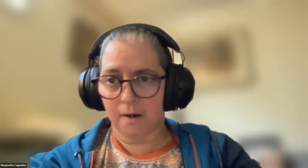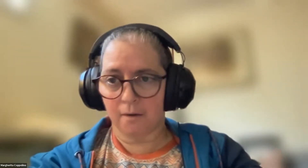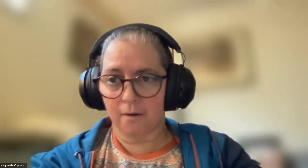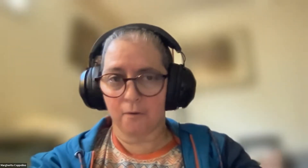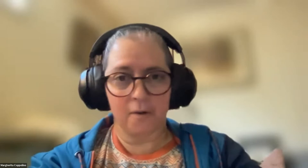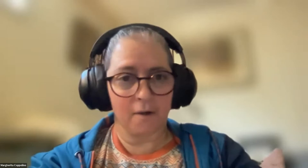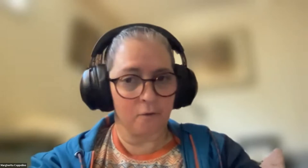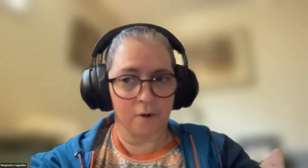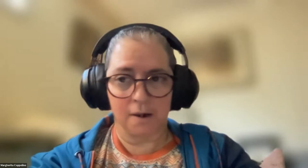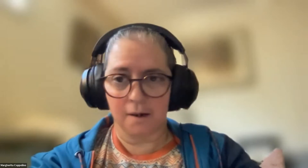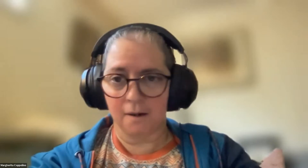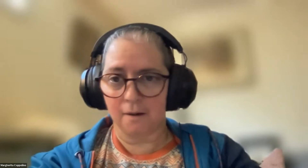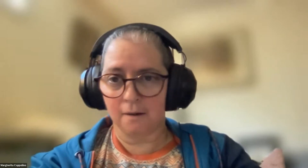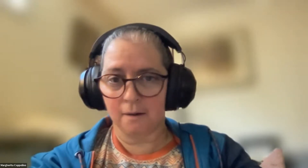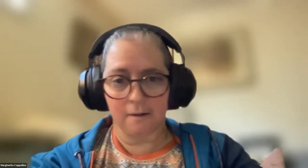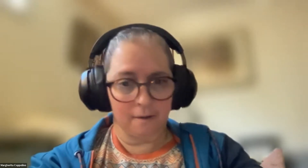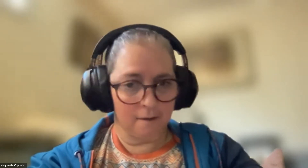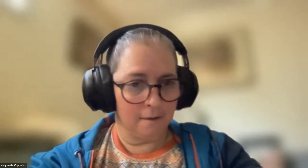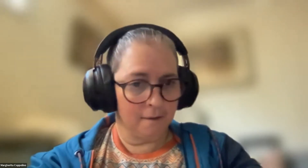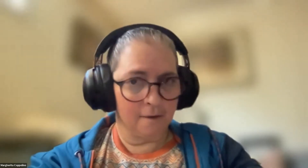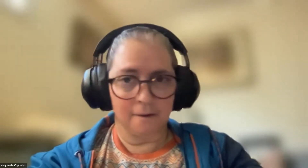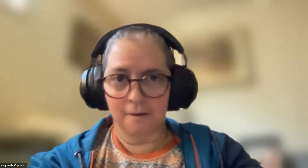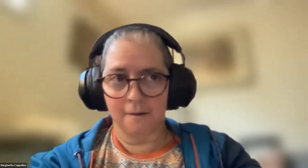If I just go to the next screen,